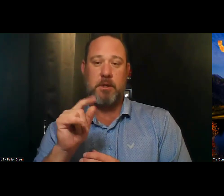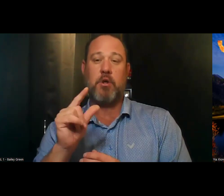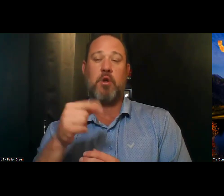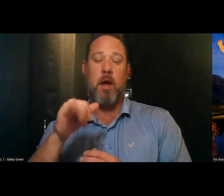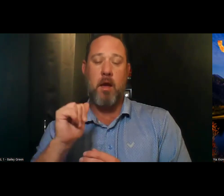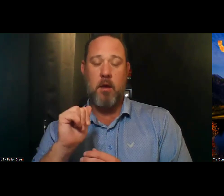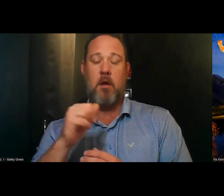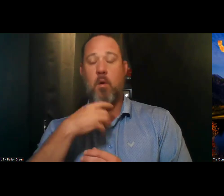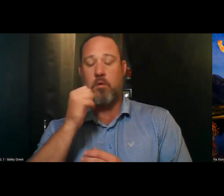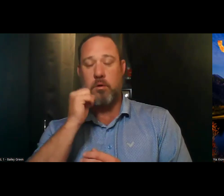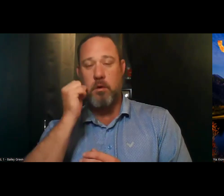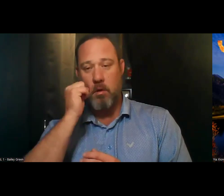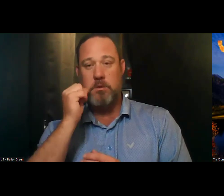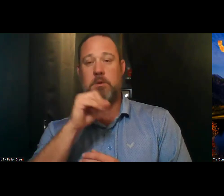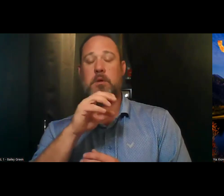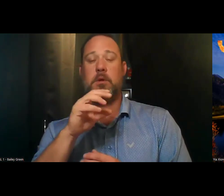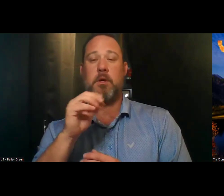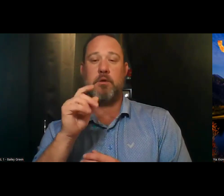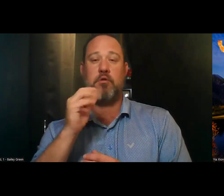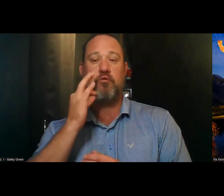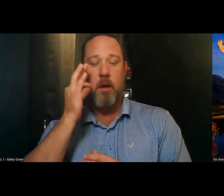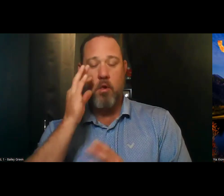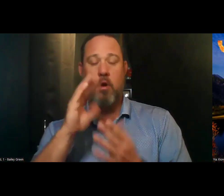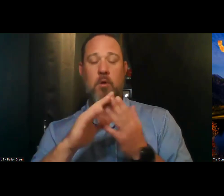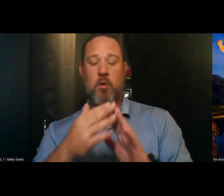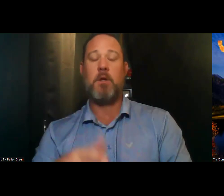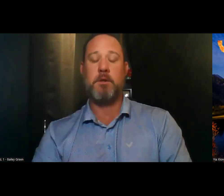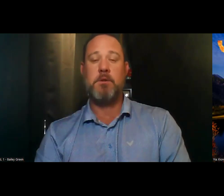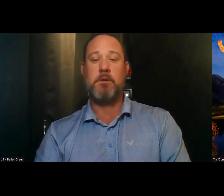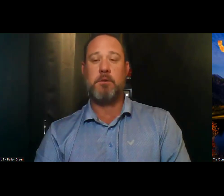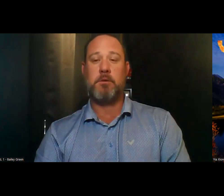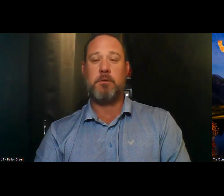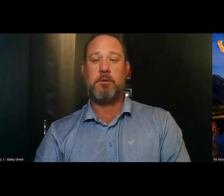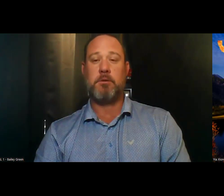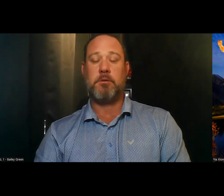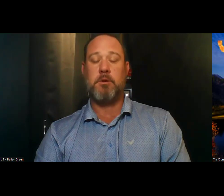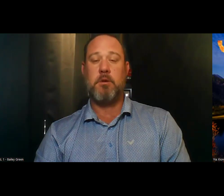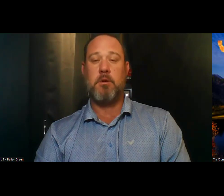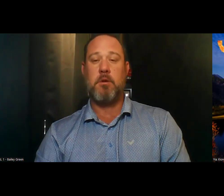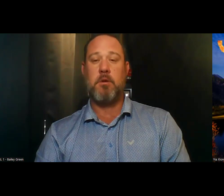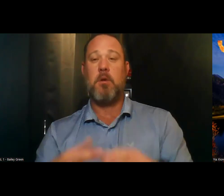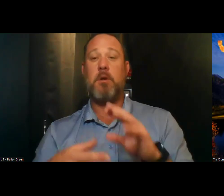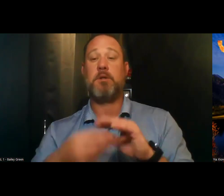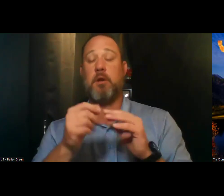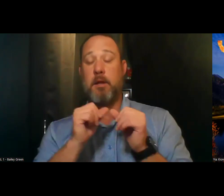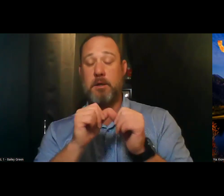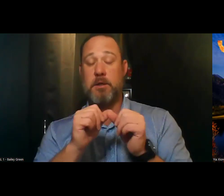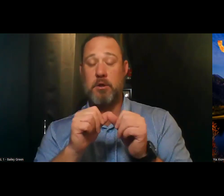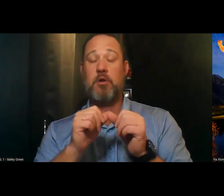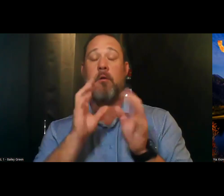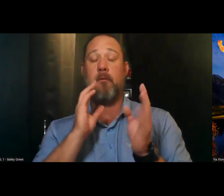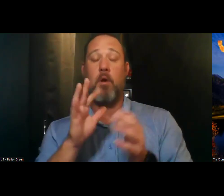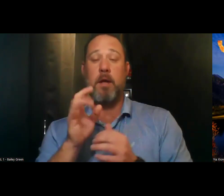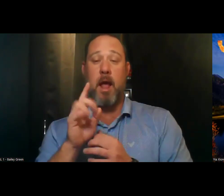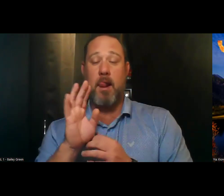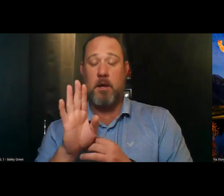LGBTQIA older adults, and the tribal communities. Additionally, we proposed the continued focus on AdLib,